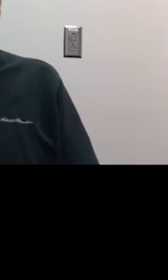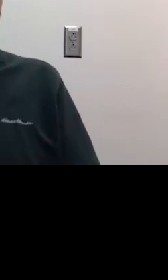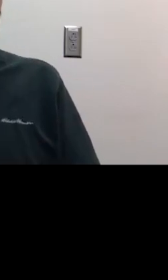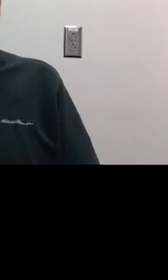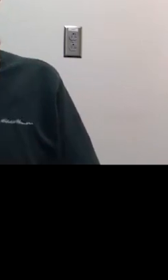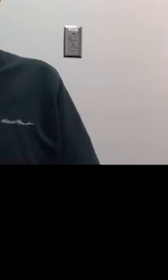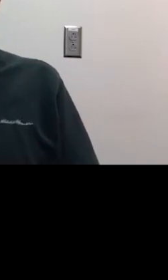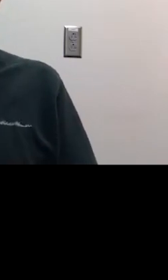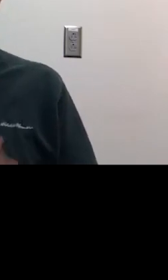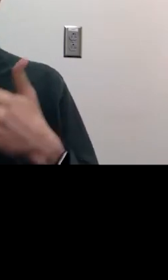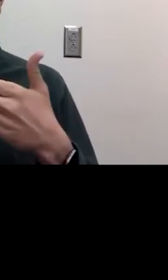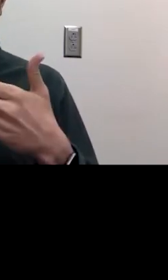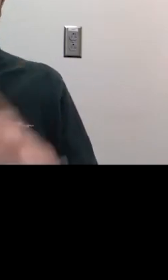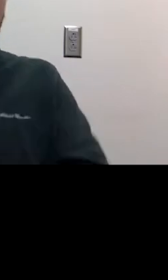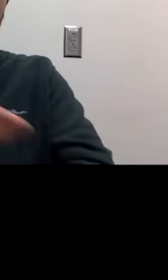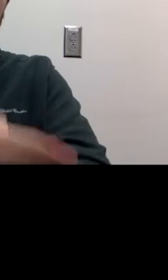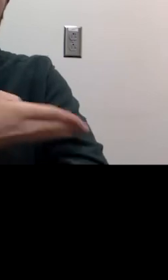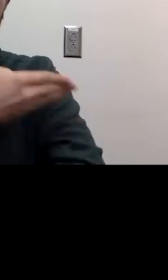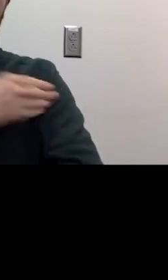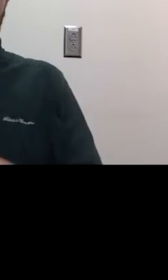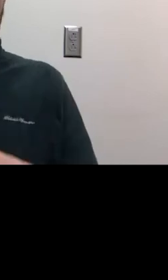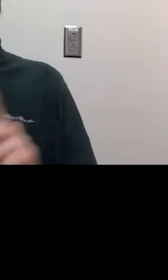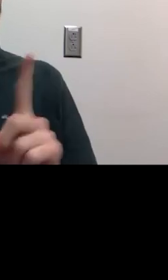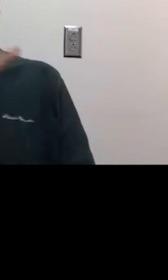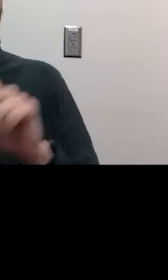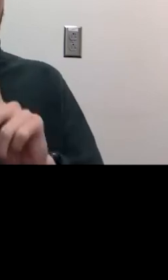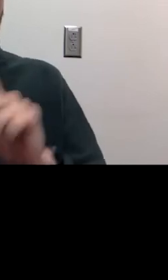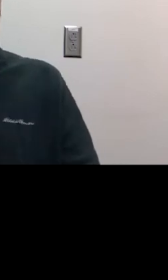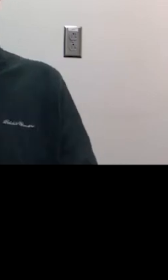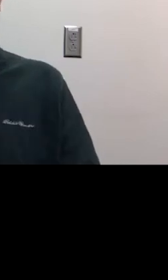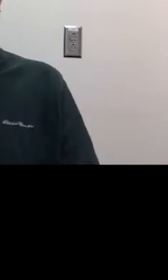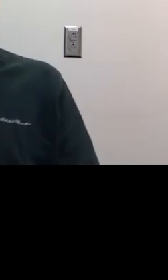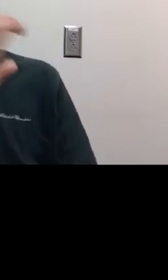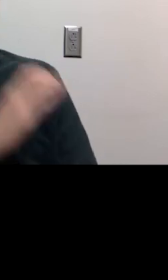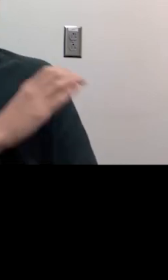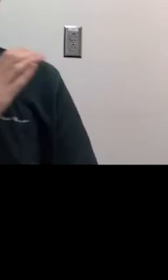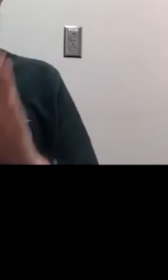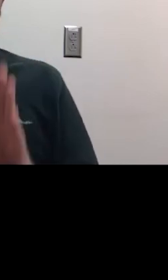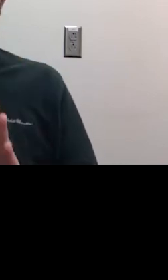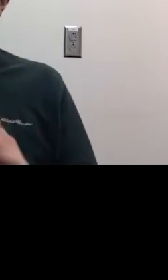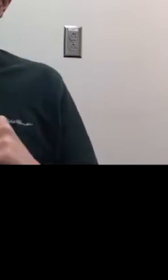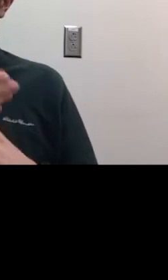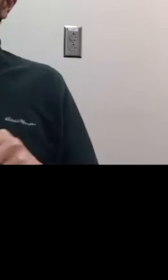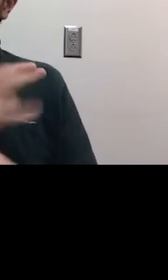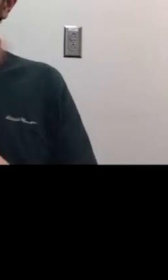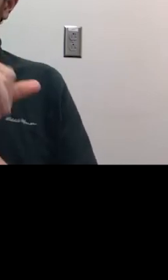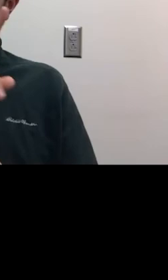our randomized trial is because clinicians are then using those data